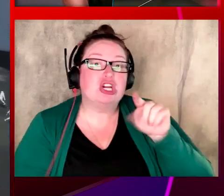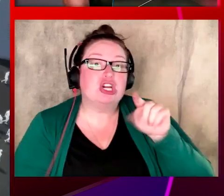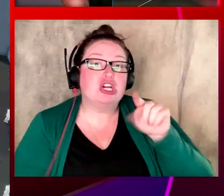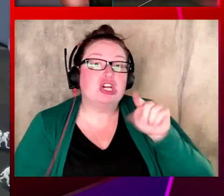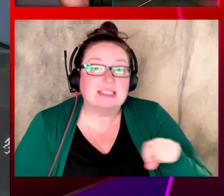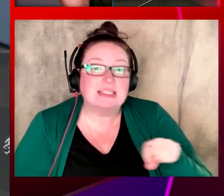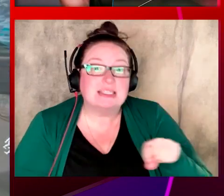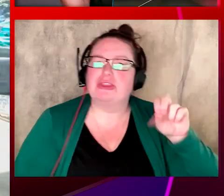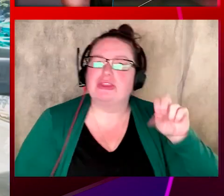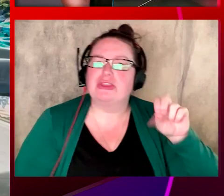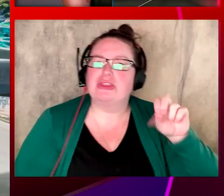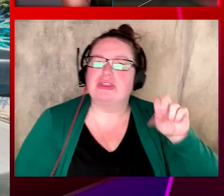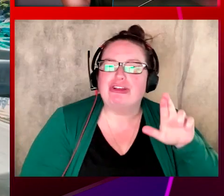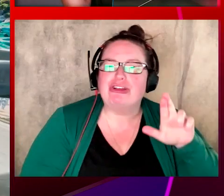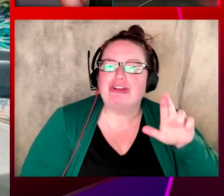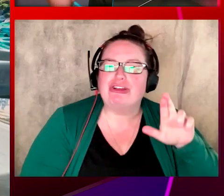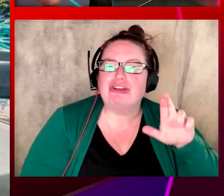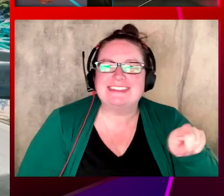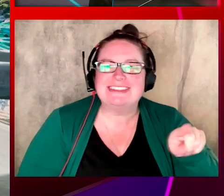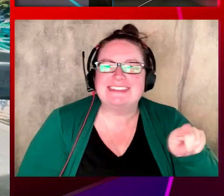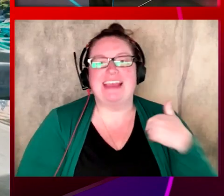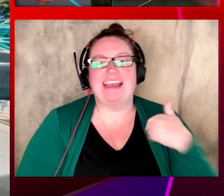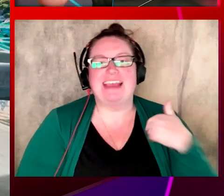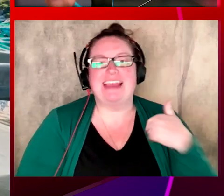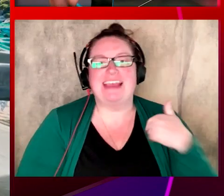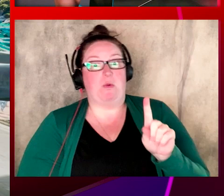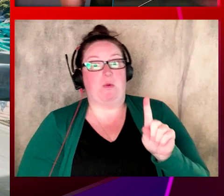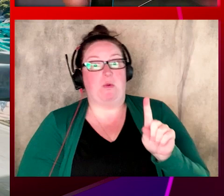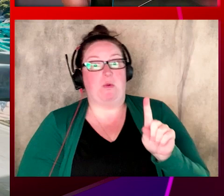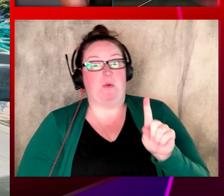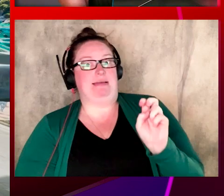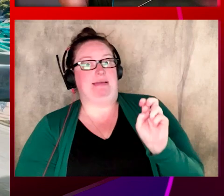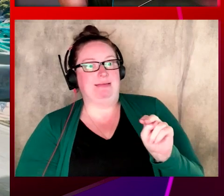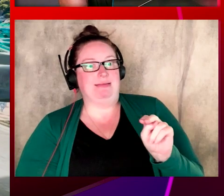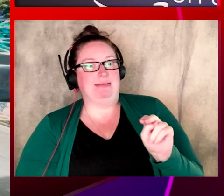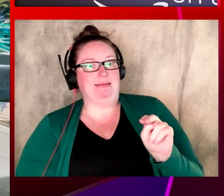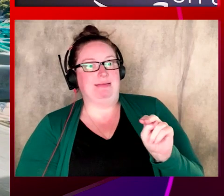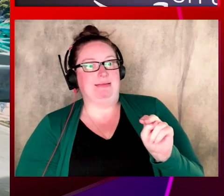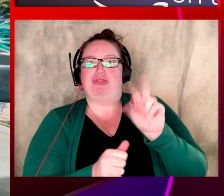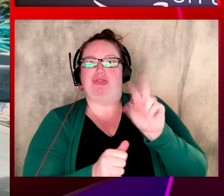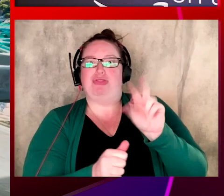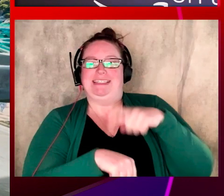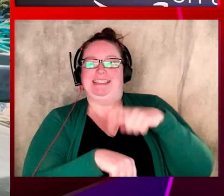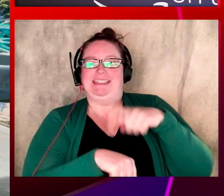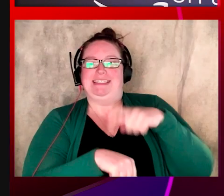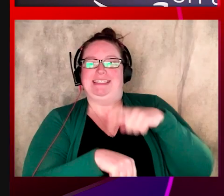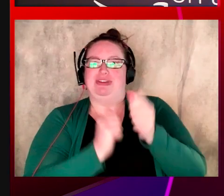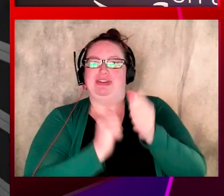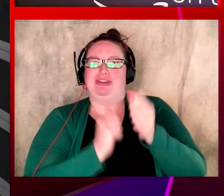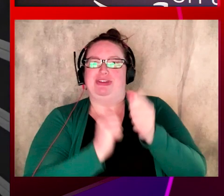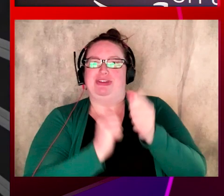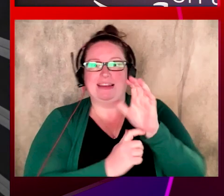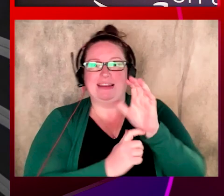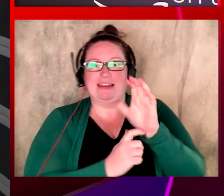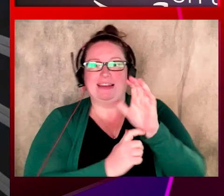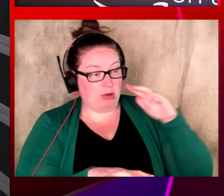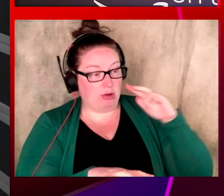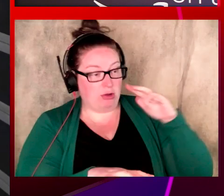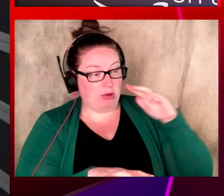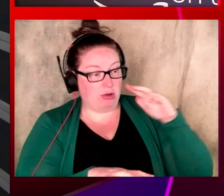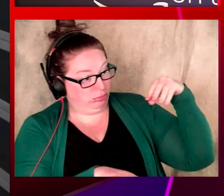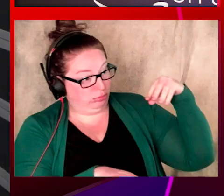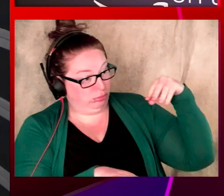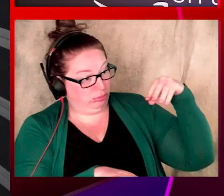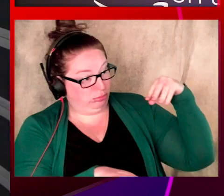have a million entities updating 30 times per second, right? And we're flying over all those people. That's a real nightmare I've had